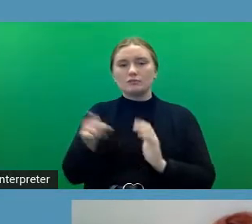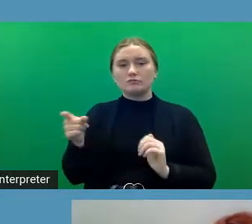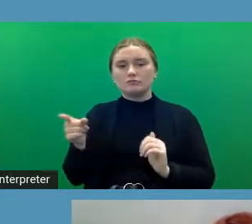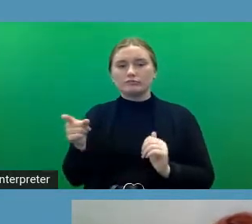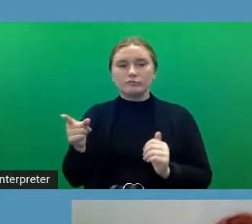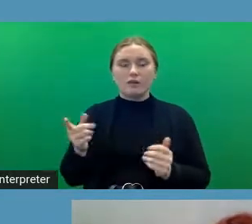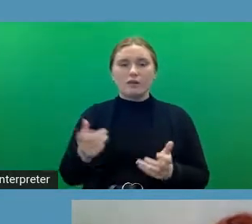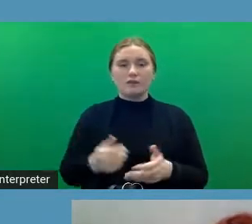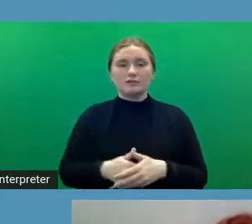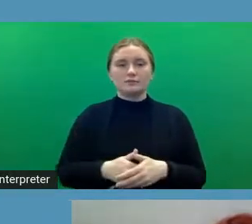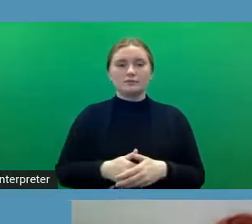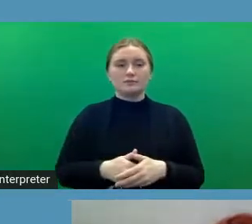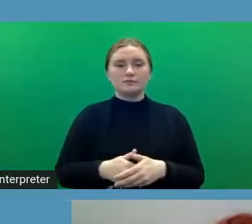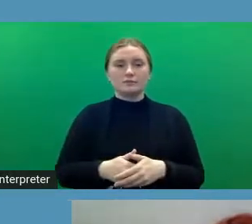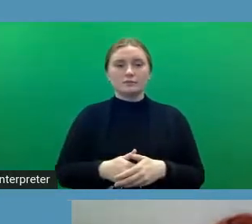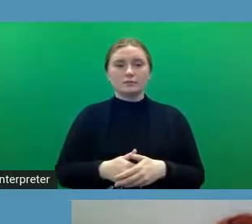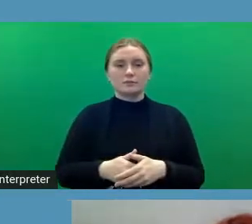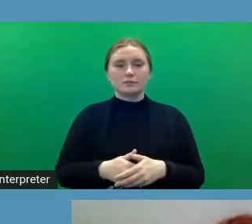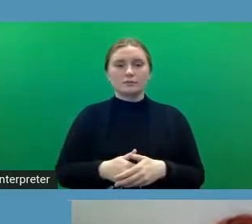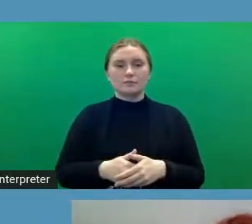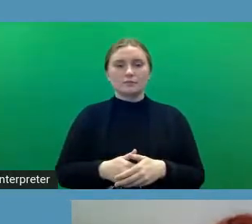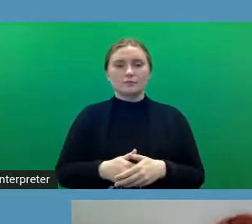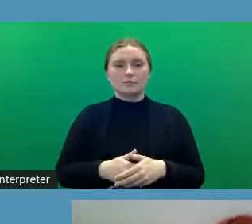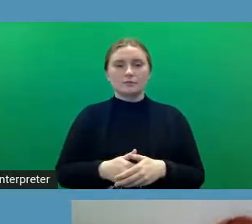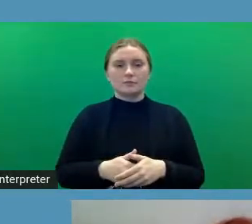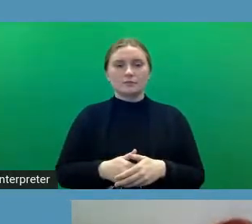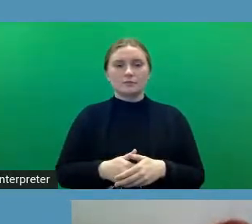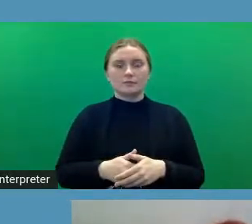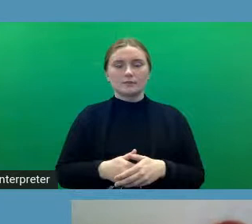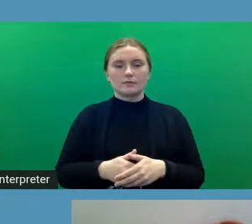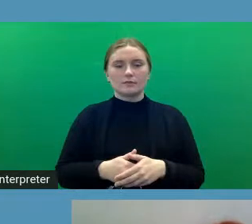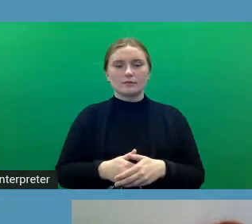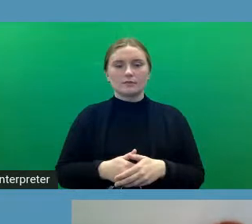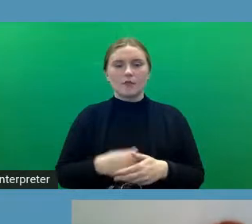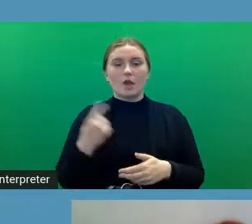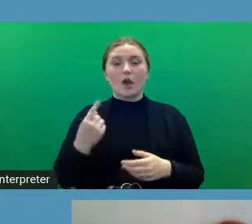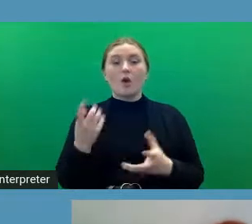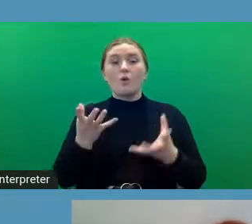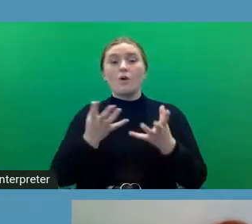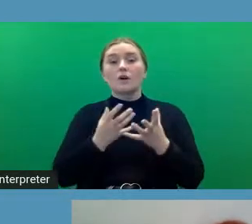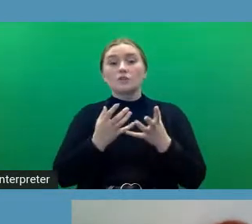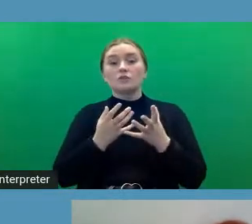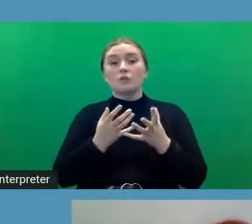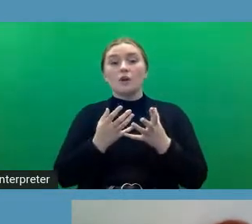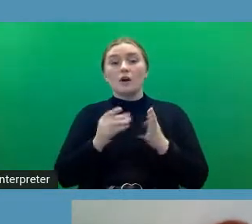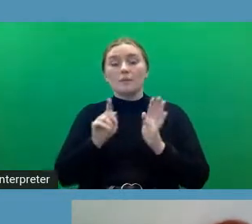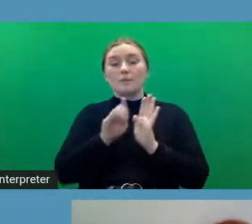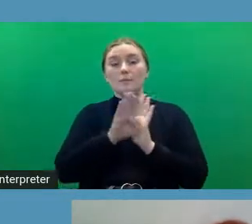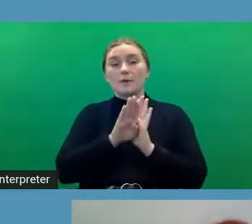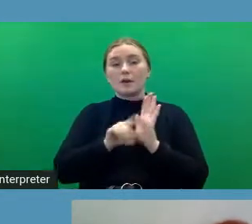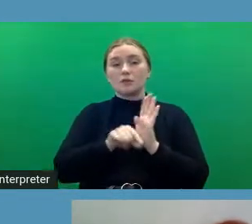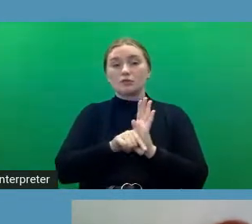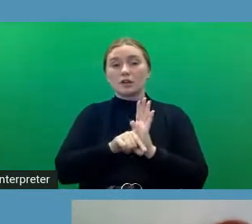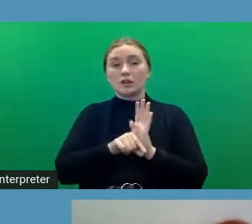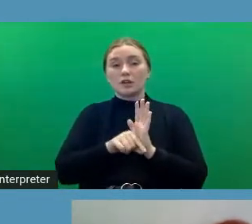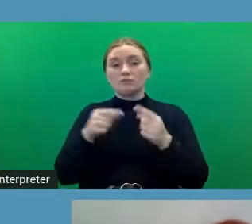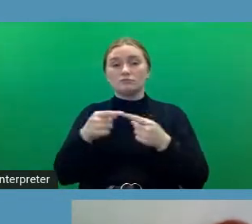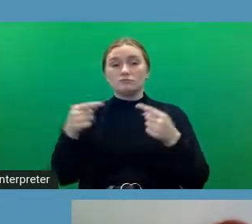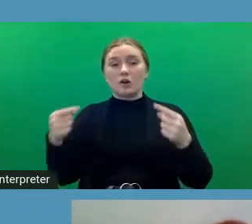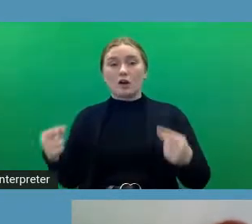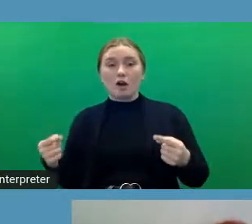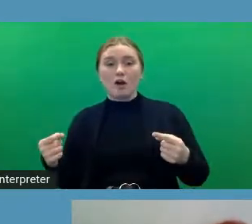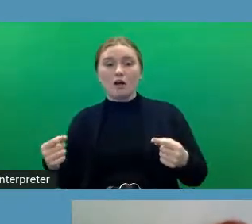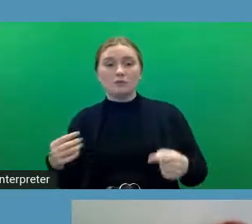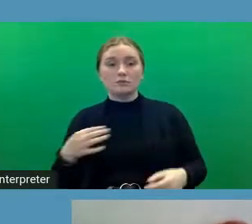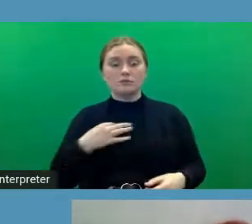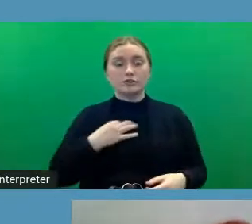always trying to do, though, is have a high contrast between the fore and background. So the same things we kind of talked about last week, and if you weren't in